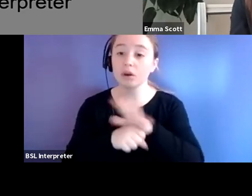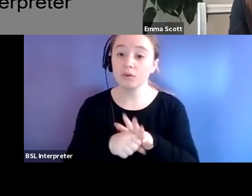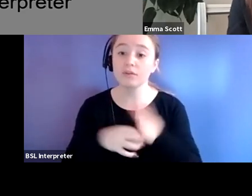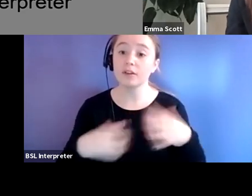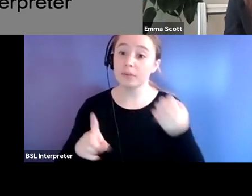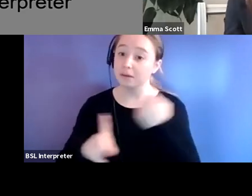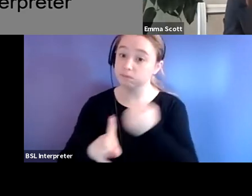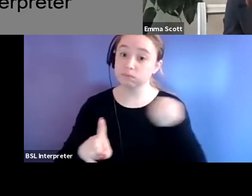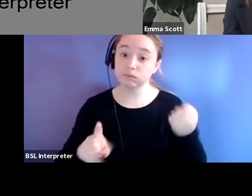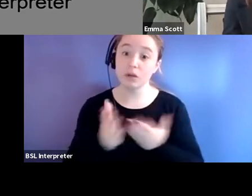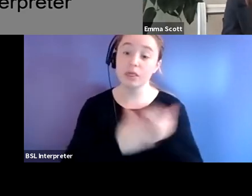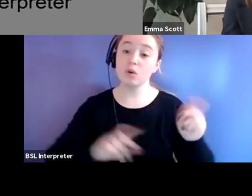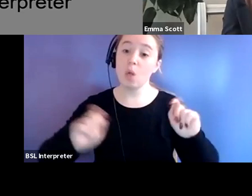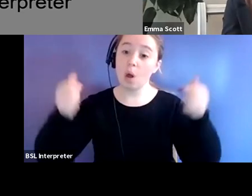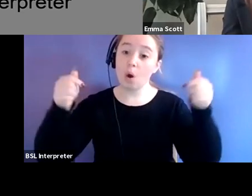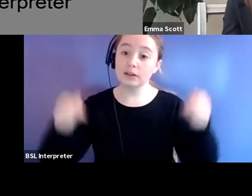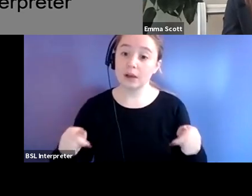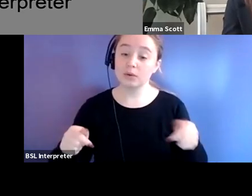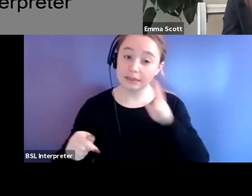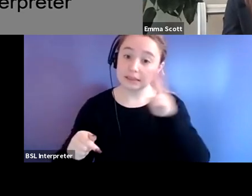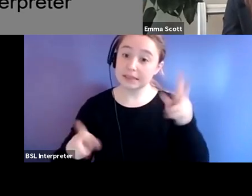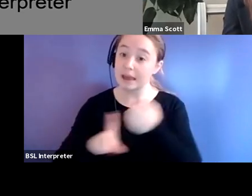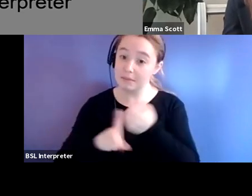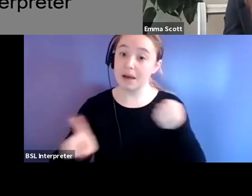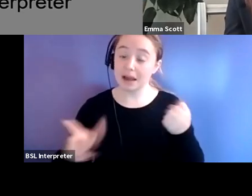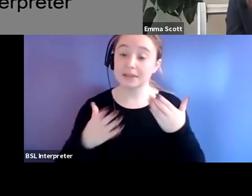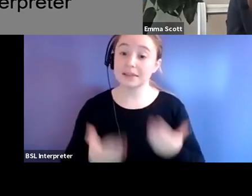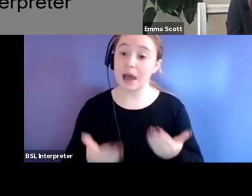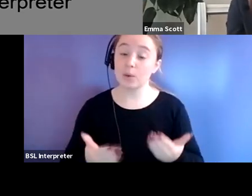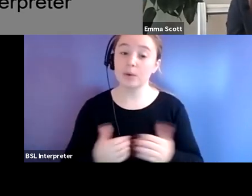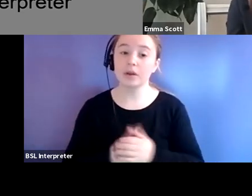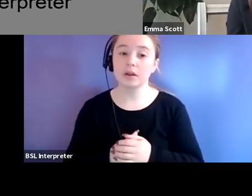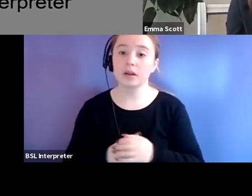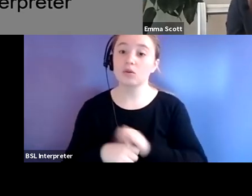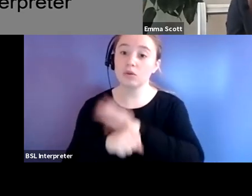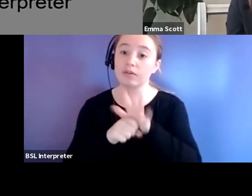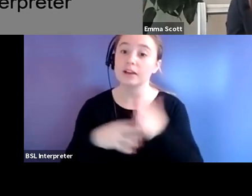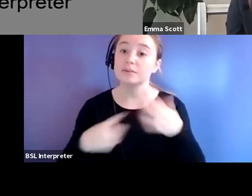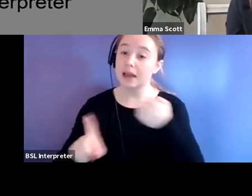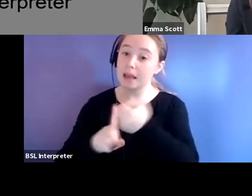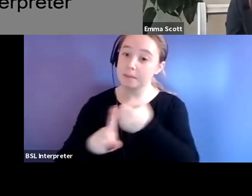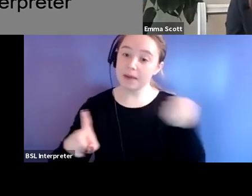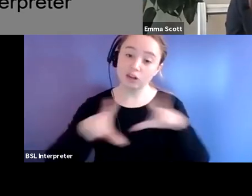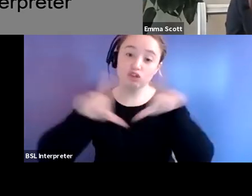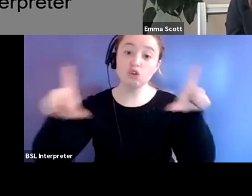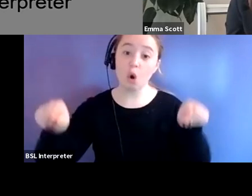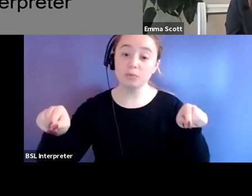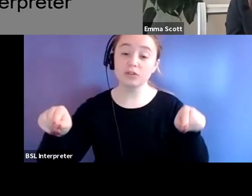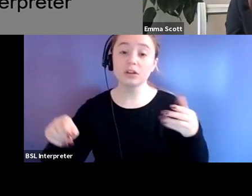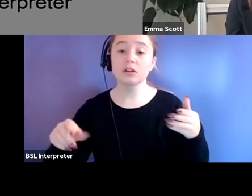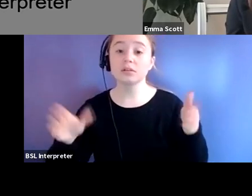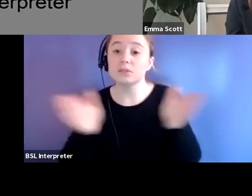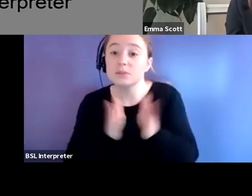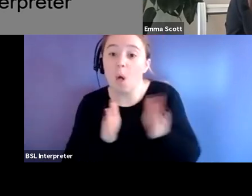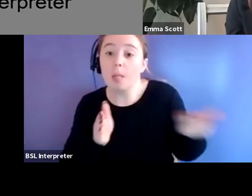had during lockdown, but increasingly now we're seeing the impact that COVID is having on certainly on retail, small business, and I think